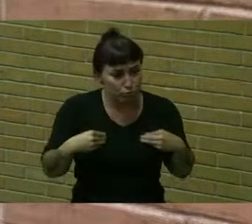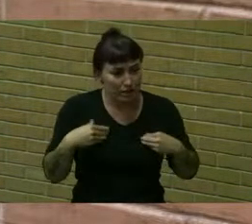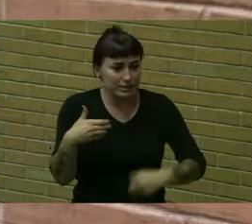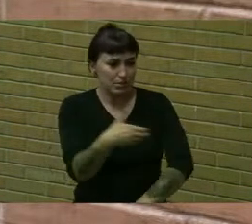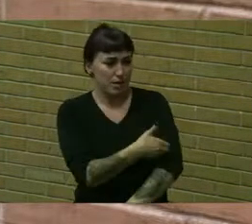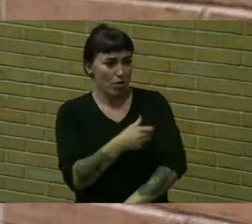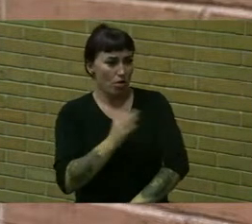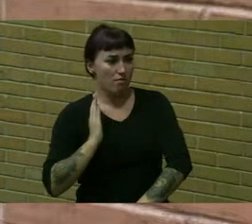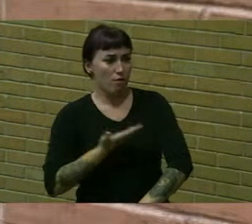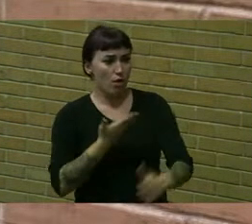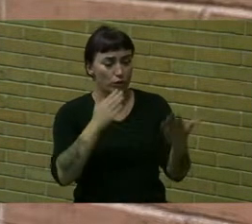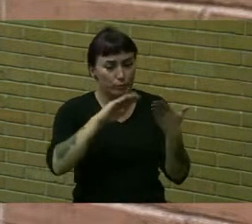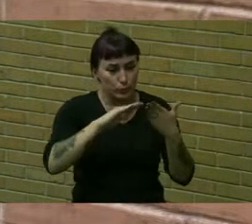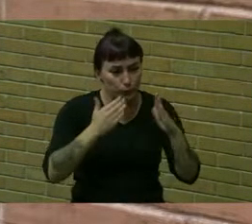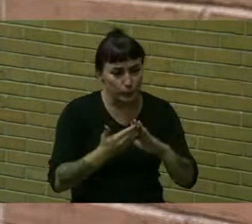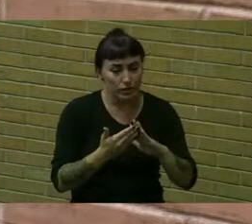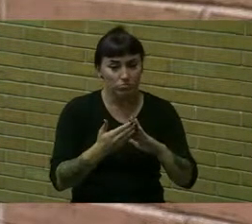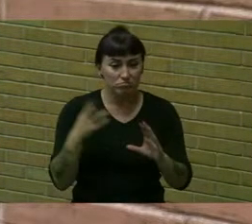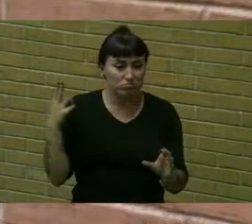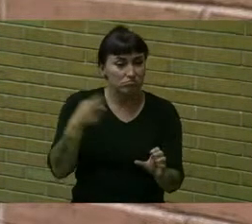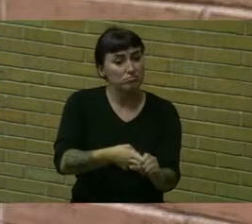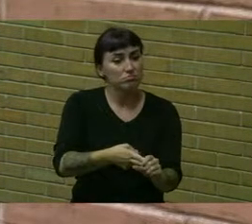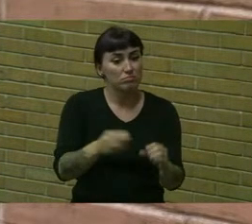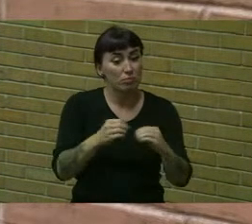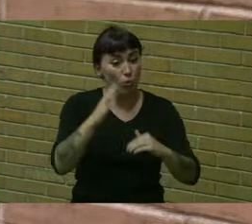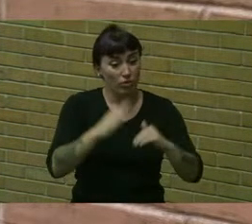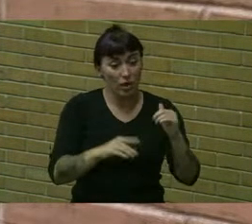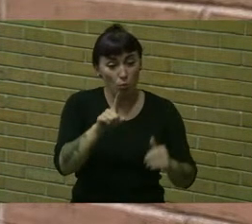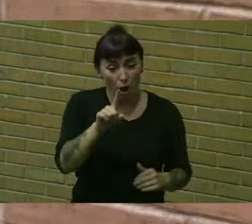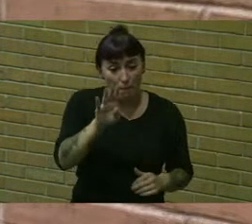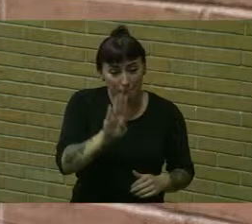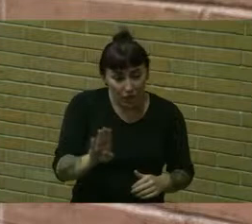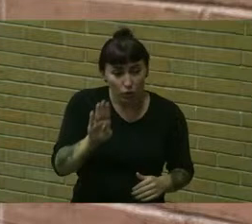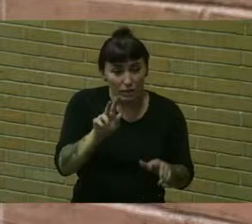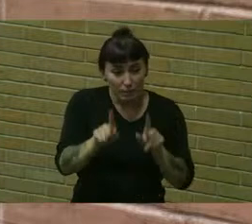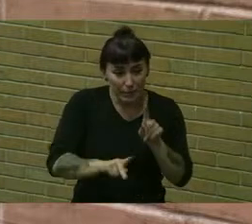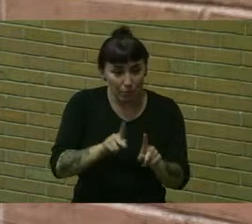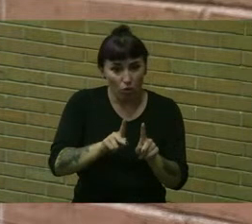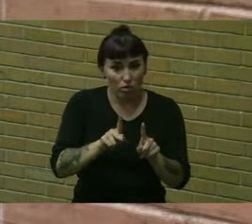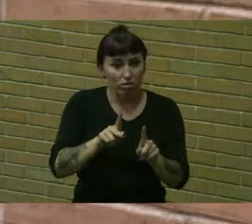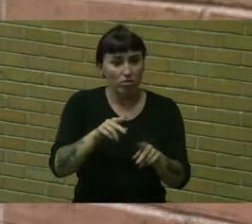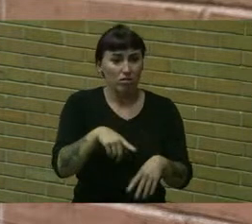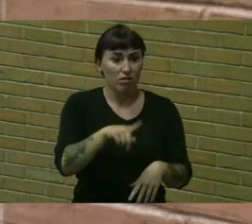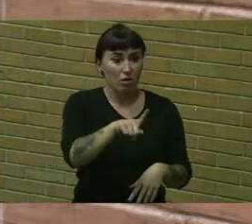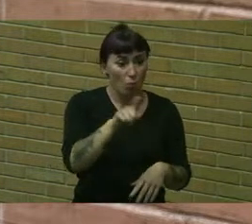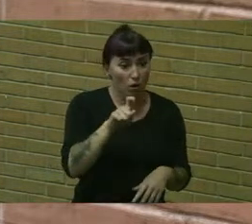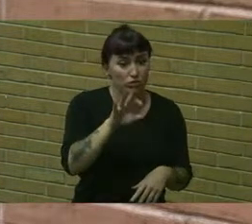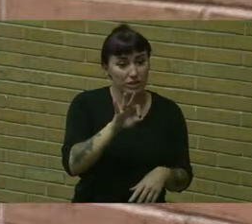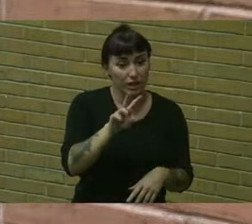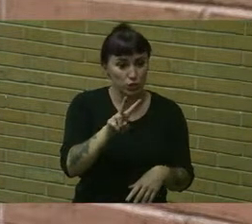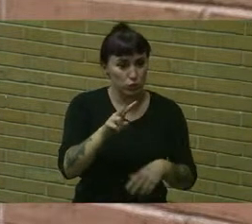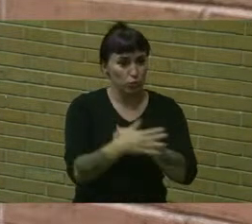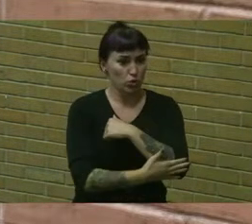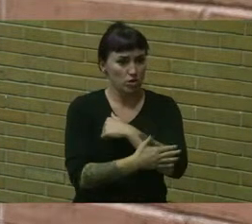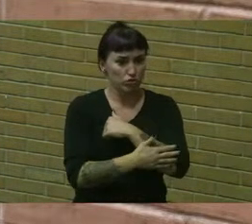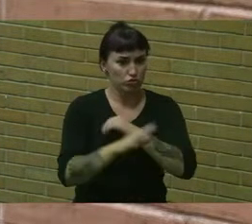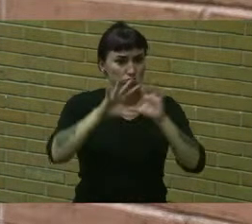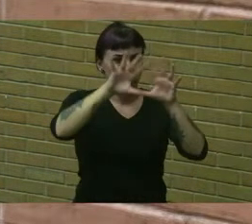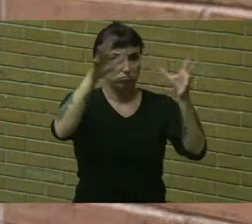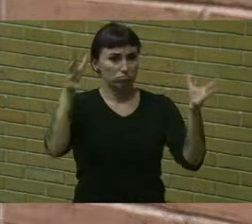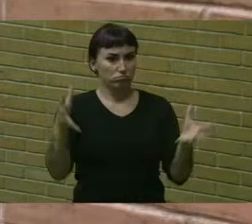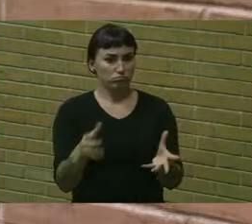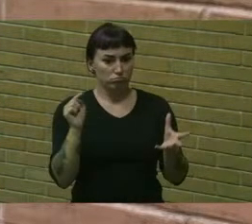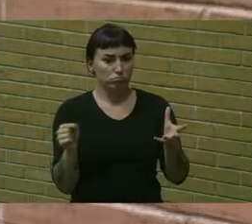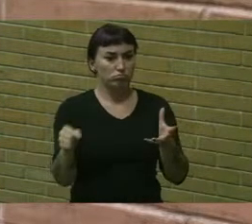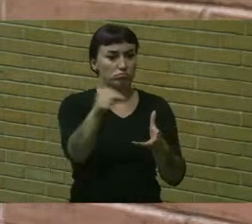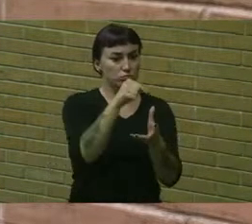of our community, joining the more than 1 billion people in 192 countries around the world